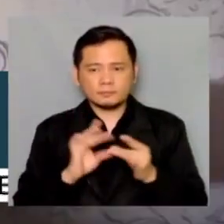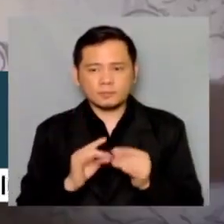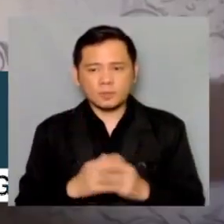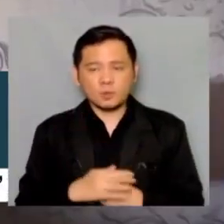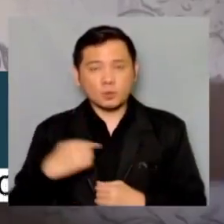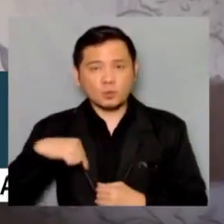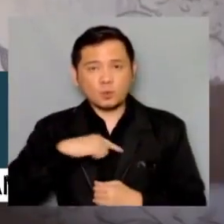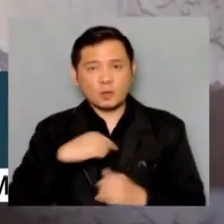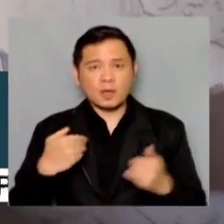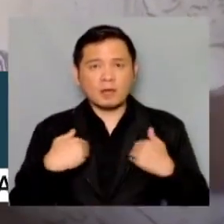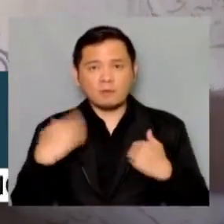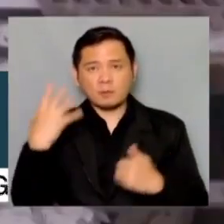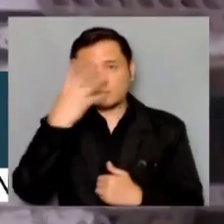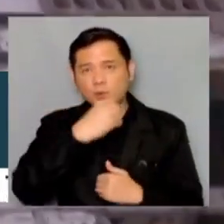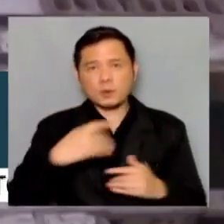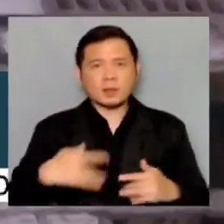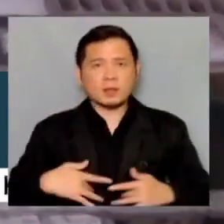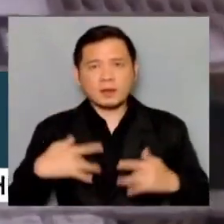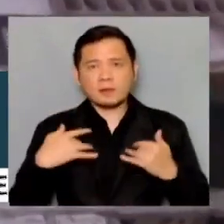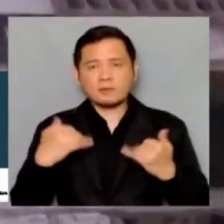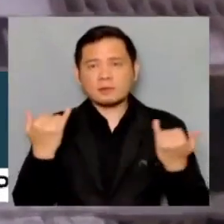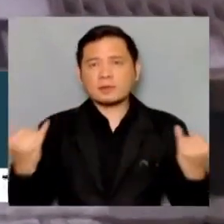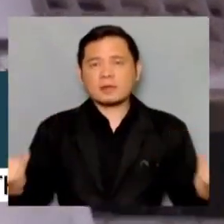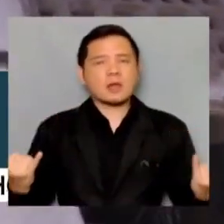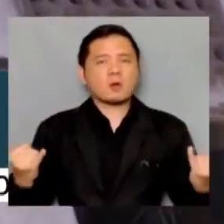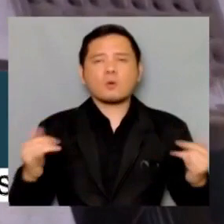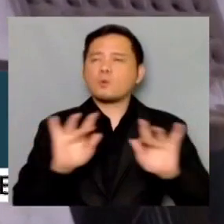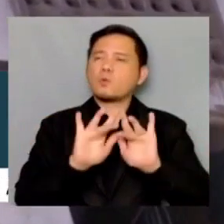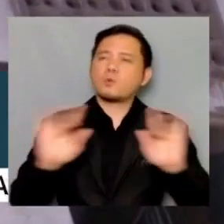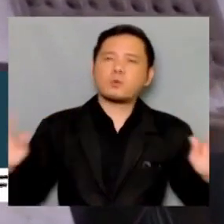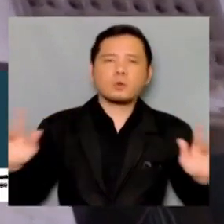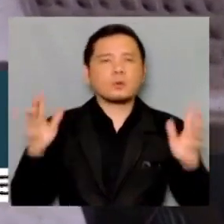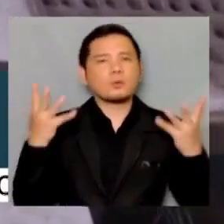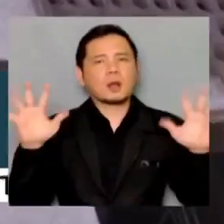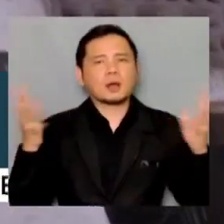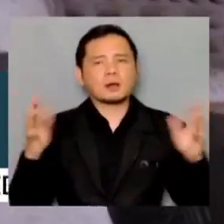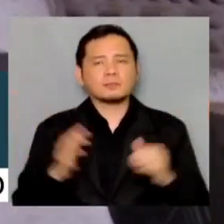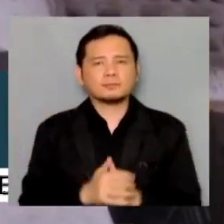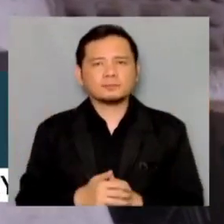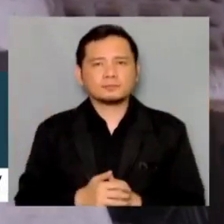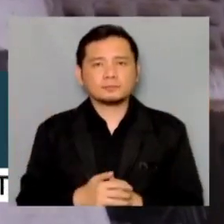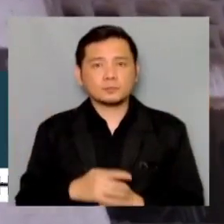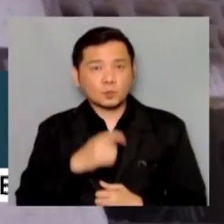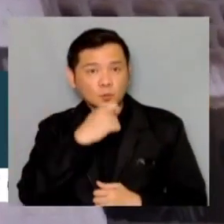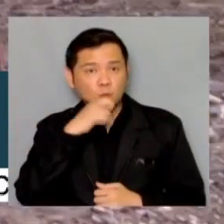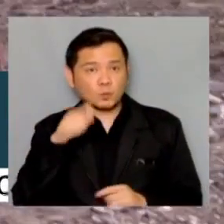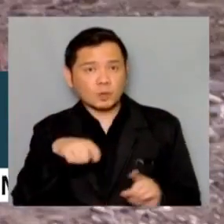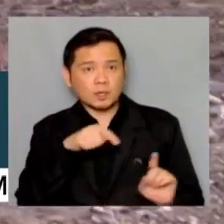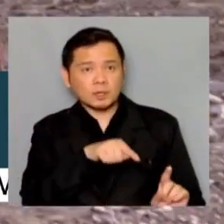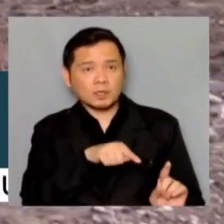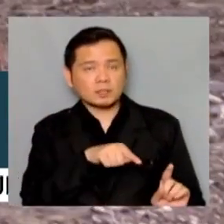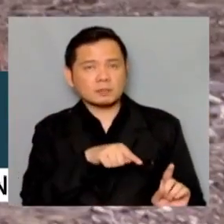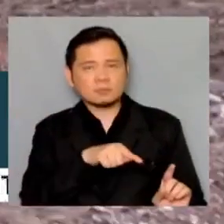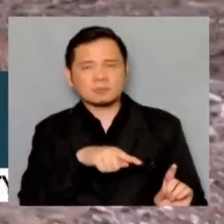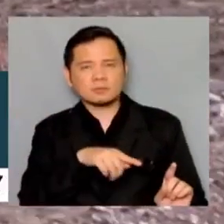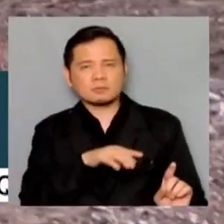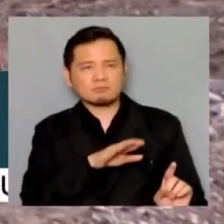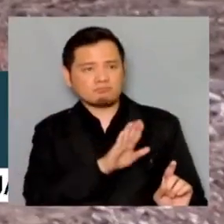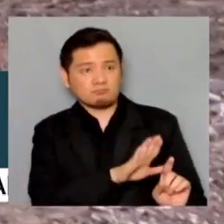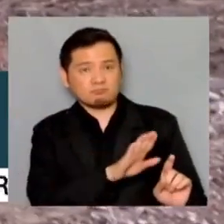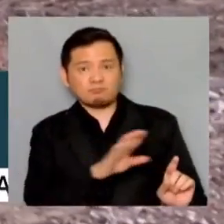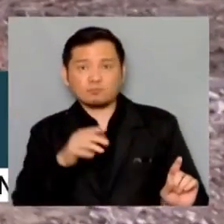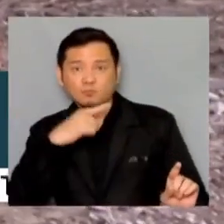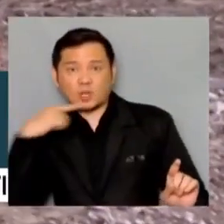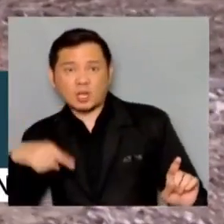nothing, just nothing. Russia calls its actions in Ukraine a special operation that it says is not designed to